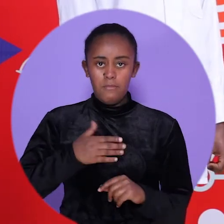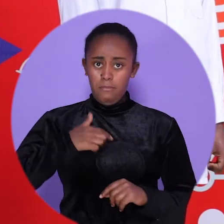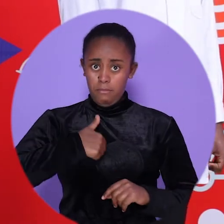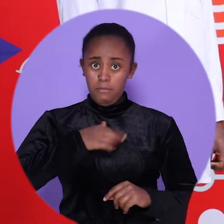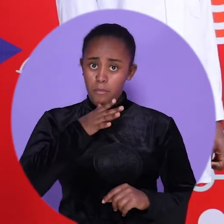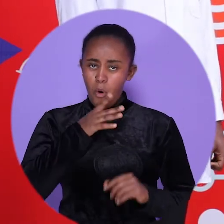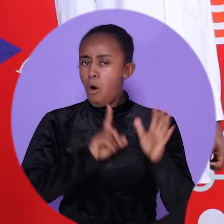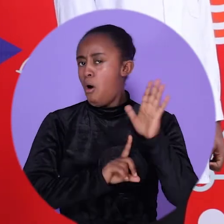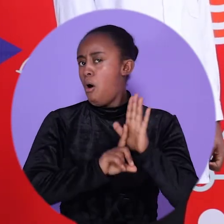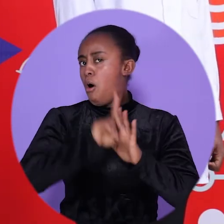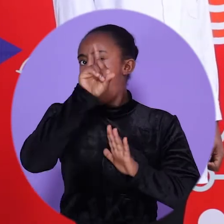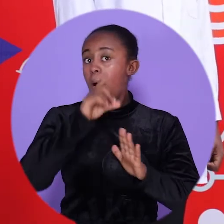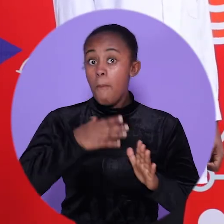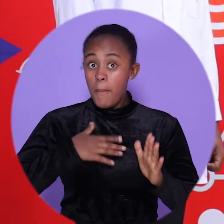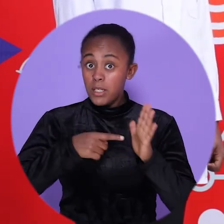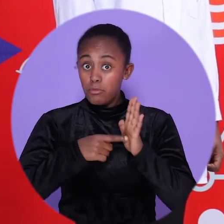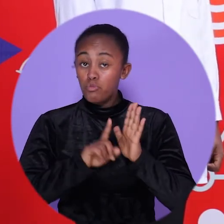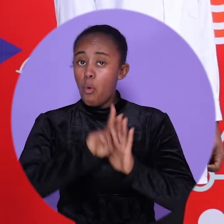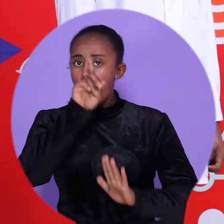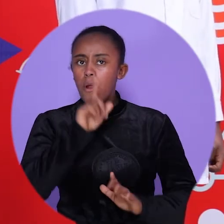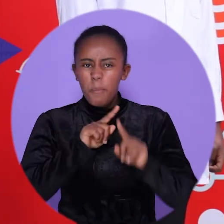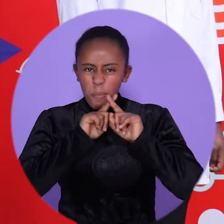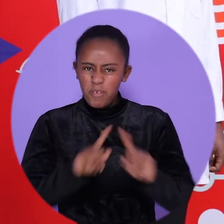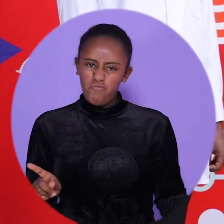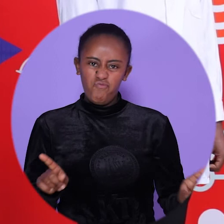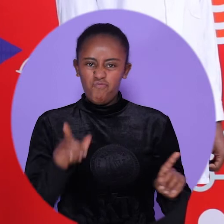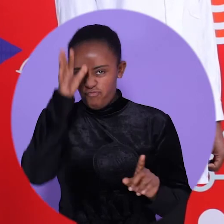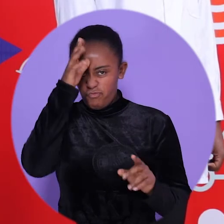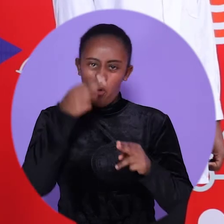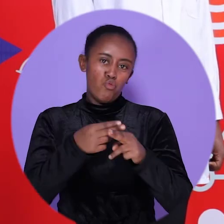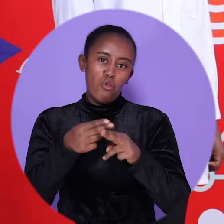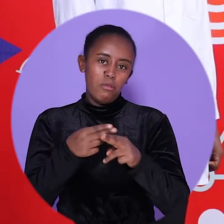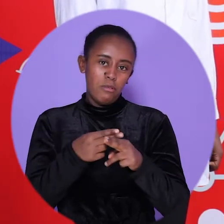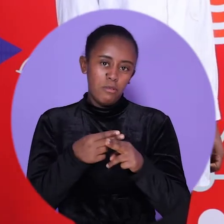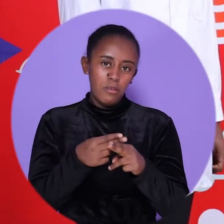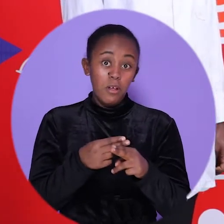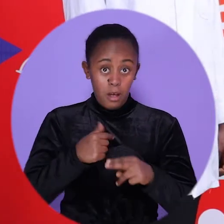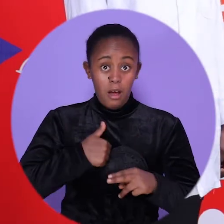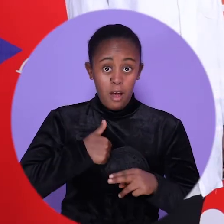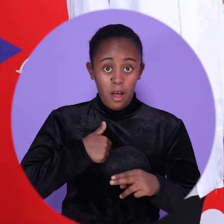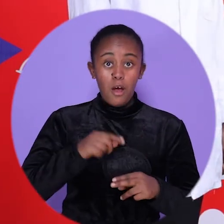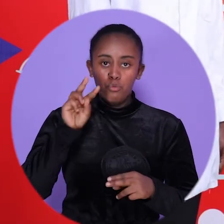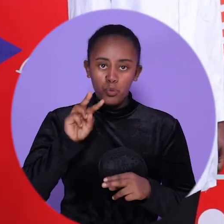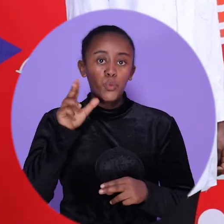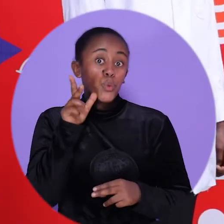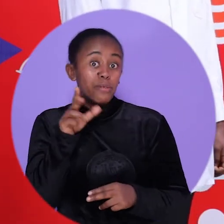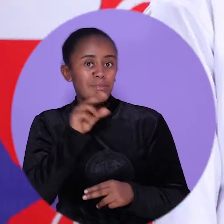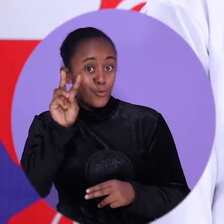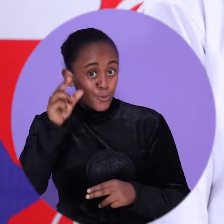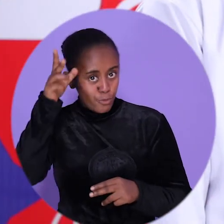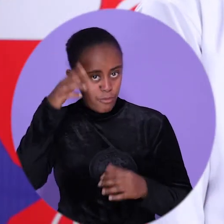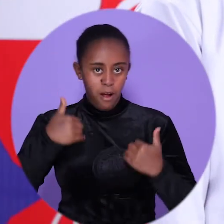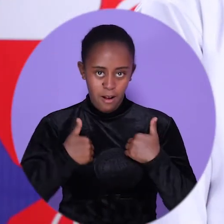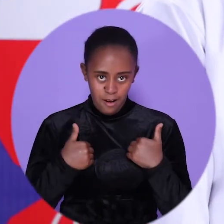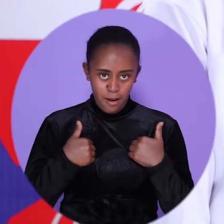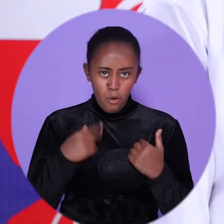tall. My mother is tall, but my father is short. I have 2 sisters and 2 brothers.